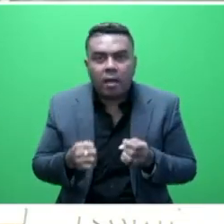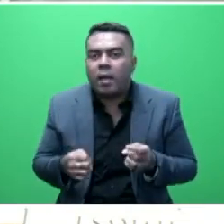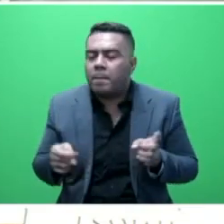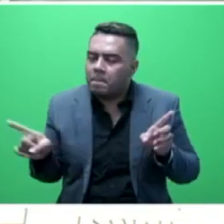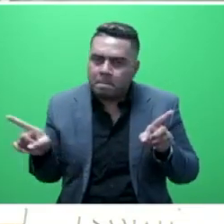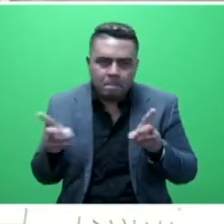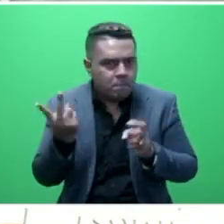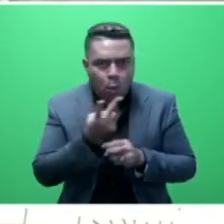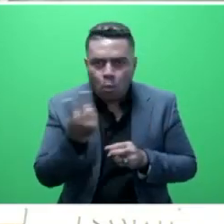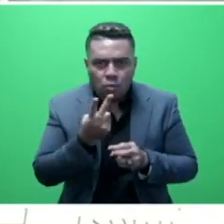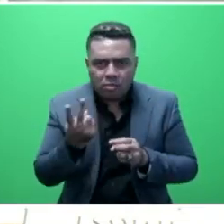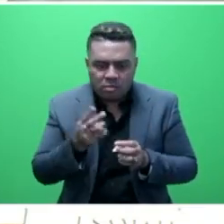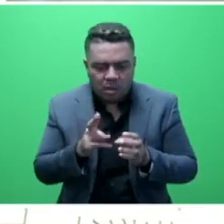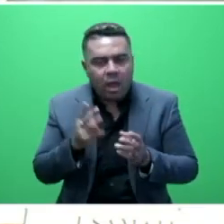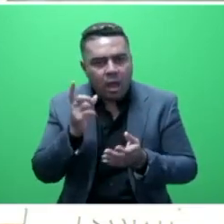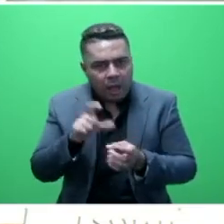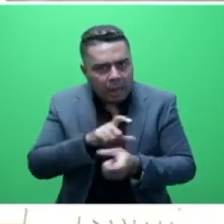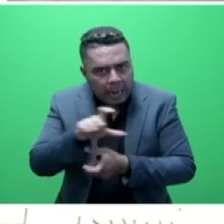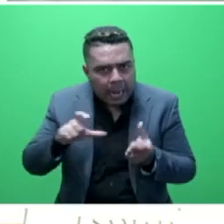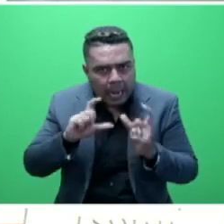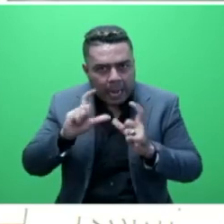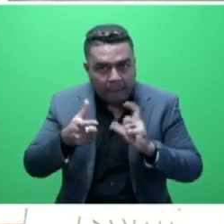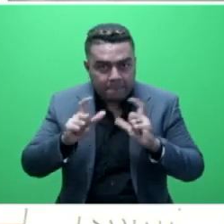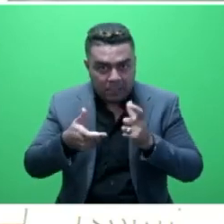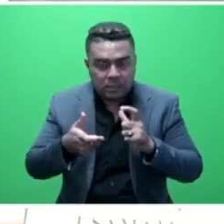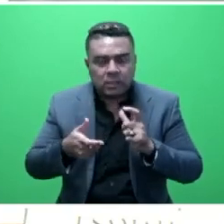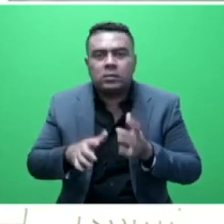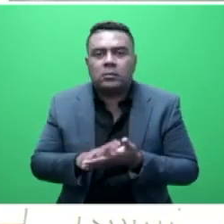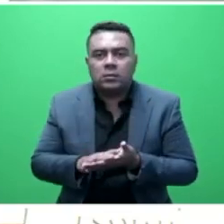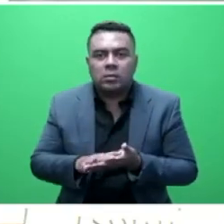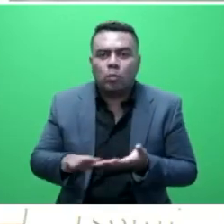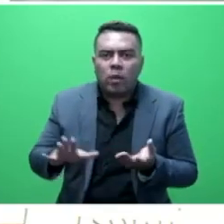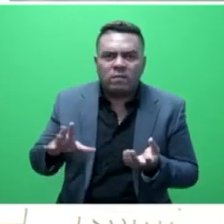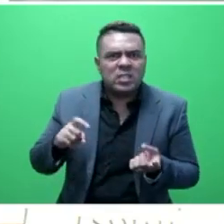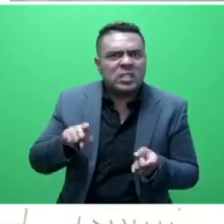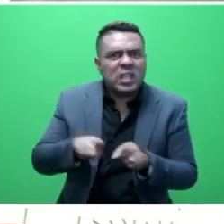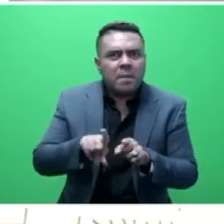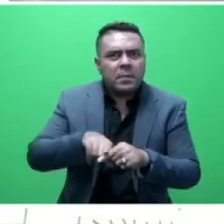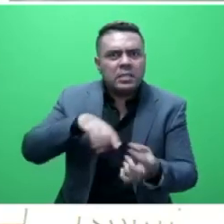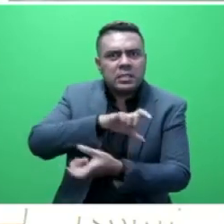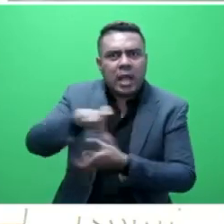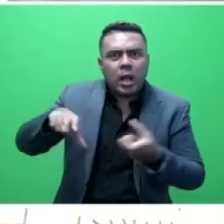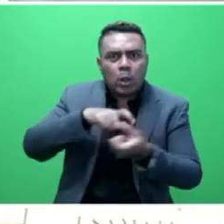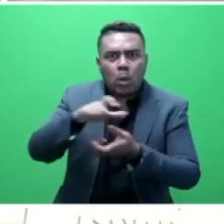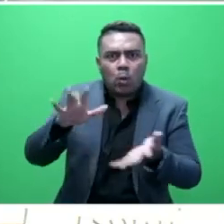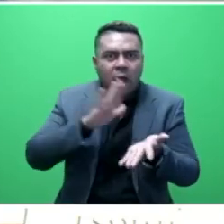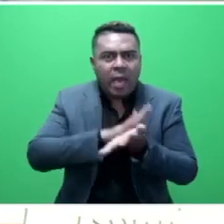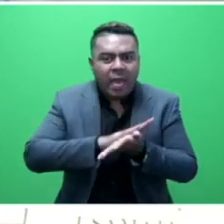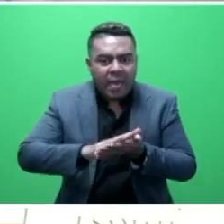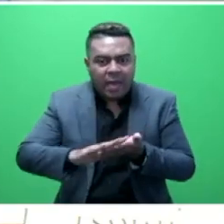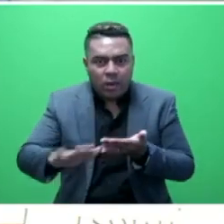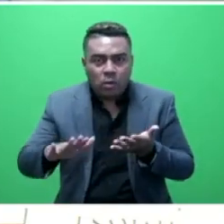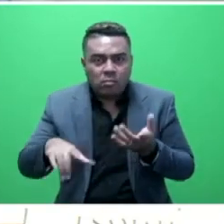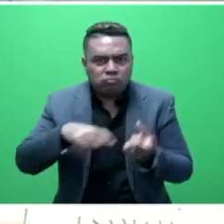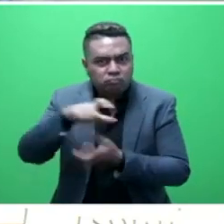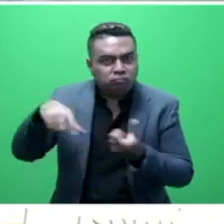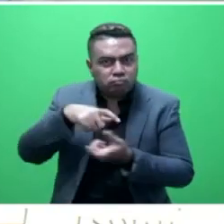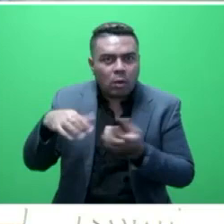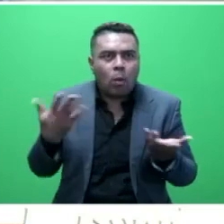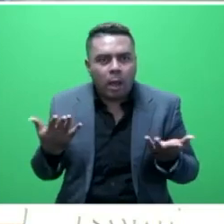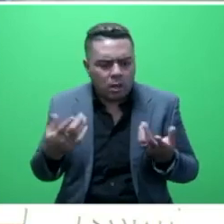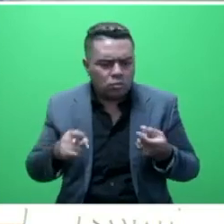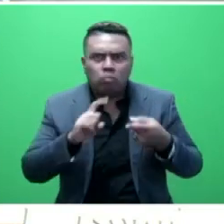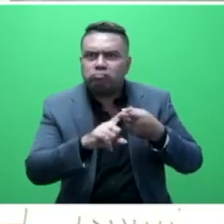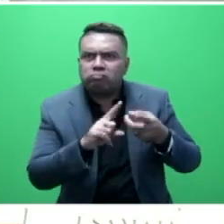emergency, most recently in the form of Cyclone Harold. We cannot look to history for a ready-made response